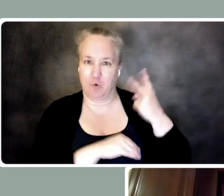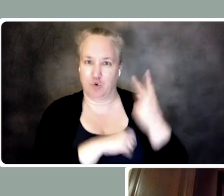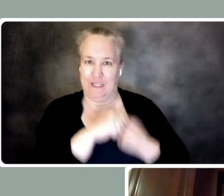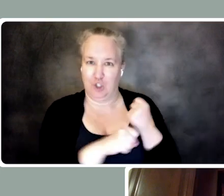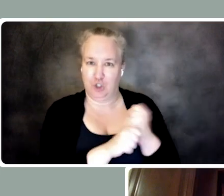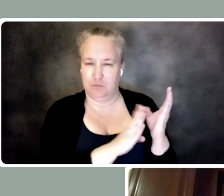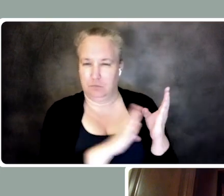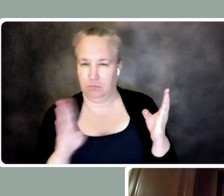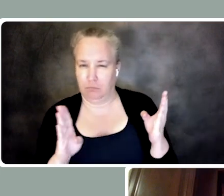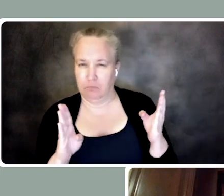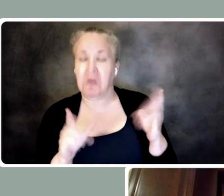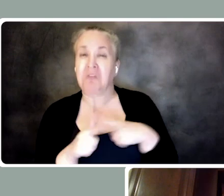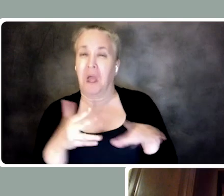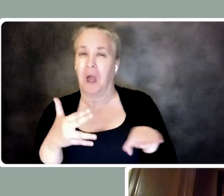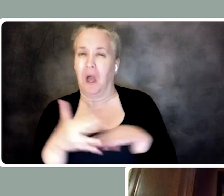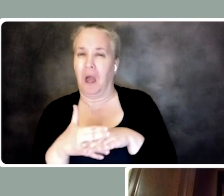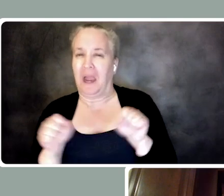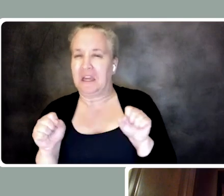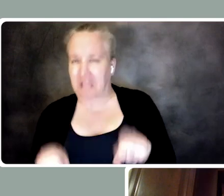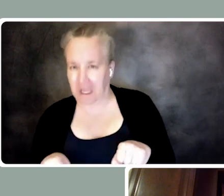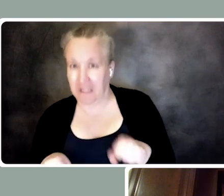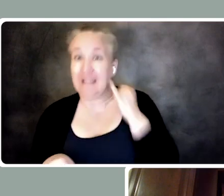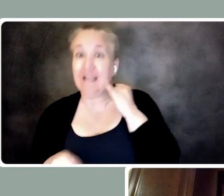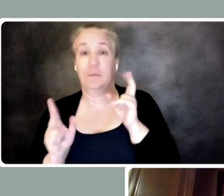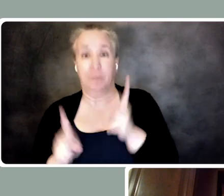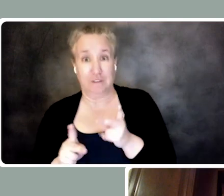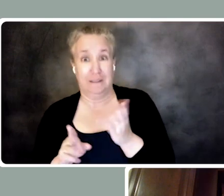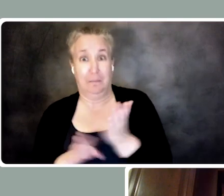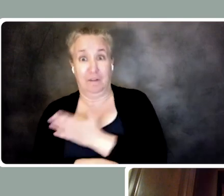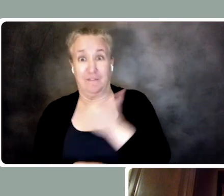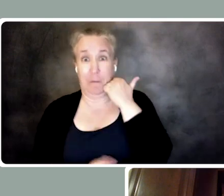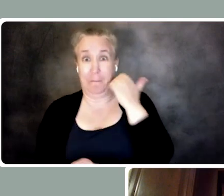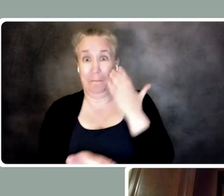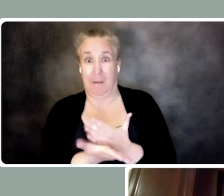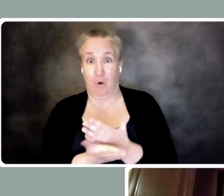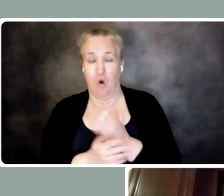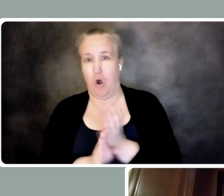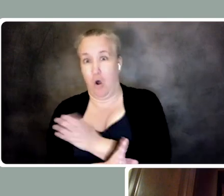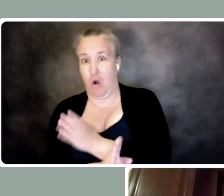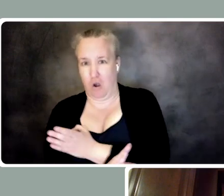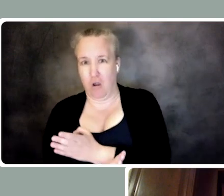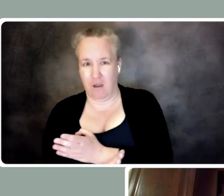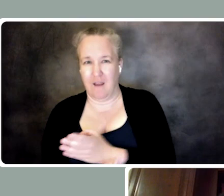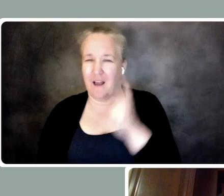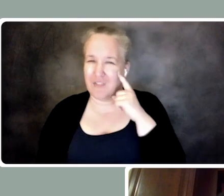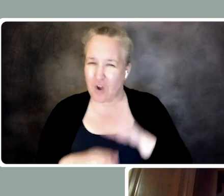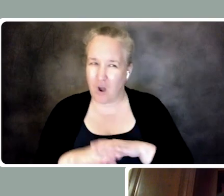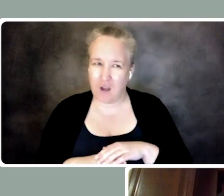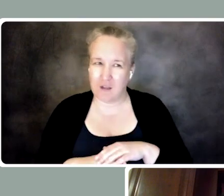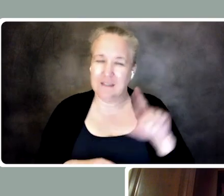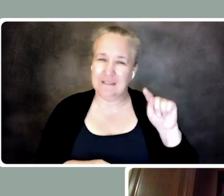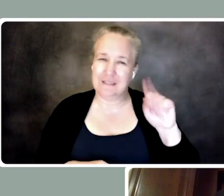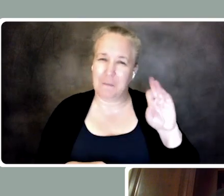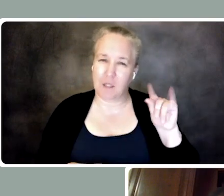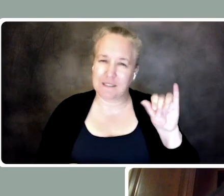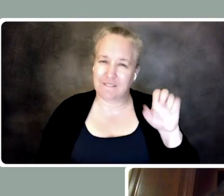then you can take a break. So if this person is premenopausal, I think they are on tamoxifen. I'm assuming they're on tamoxifen if they're